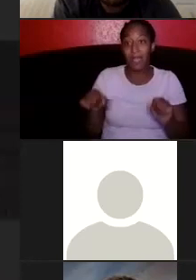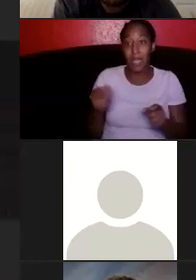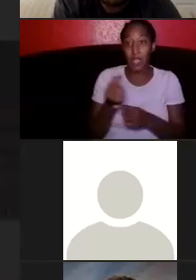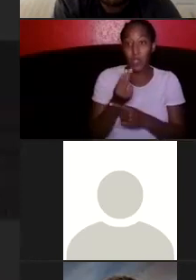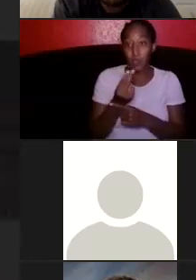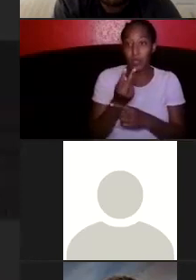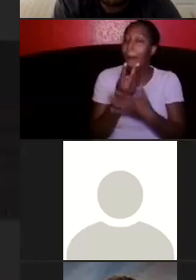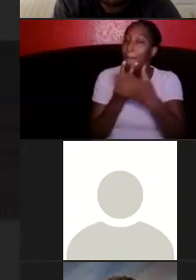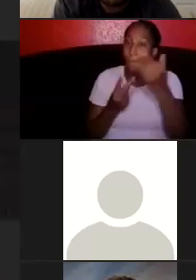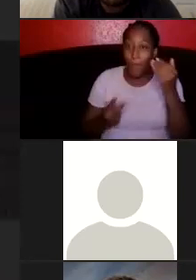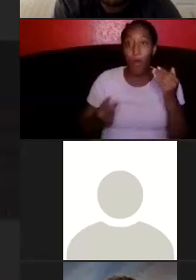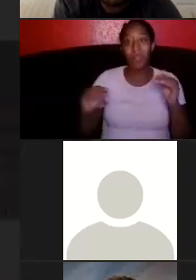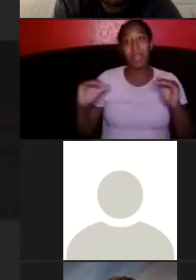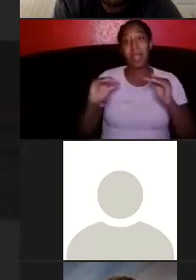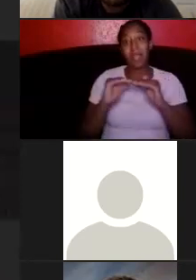Do you follow that?